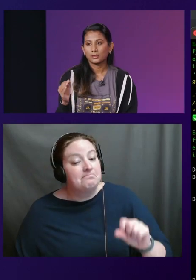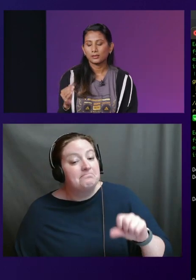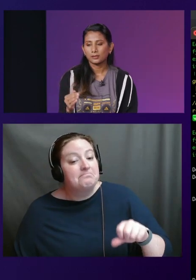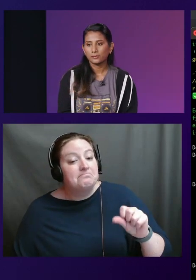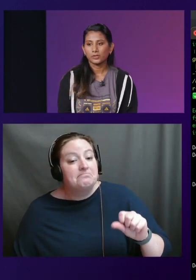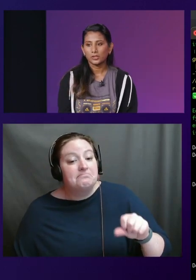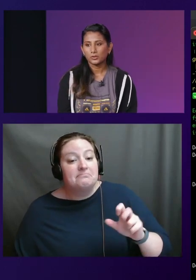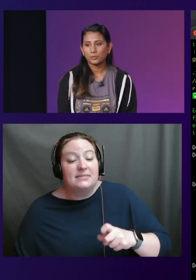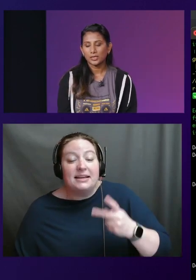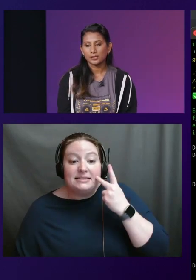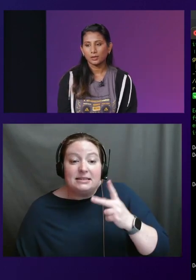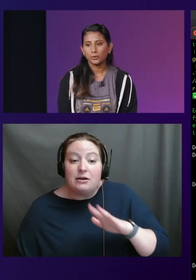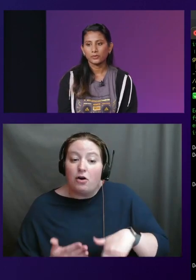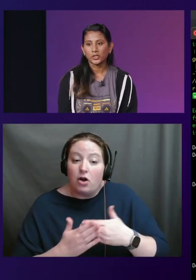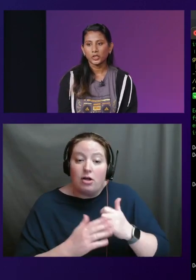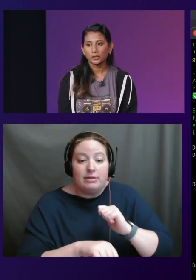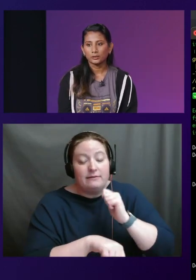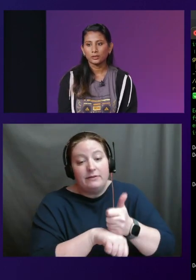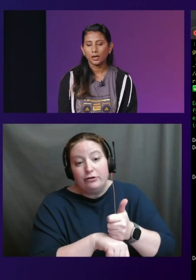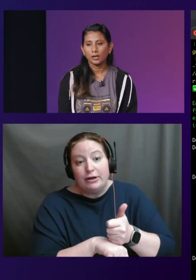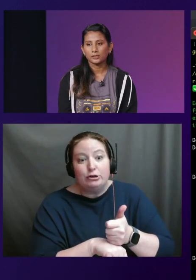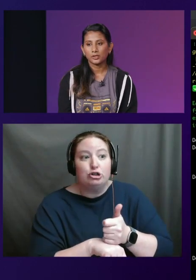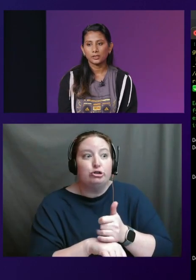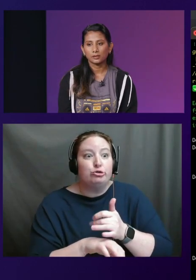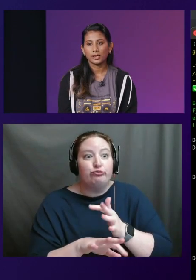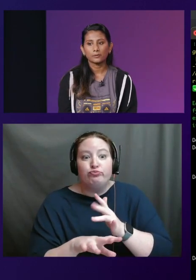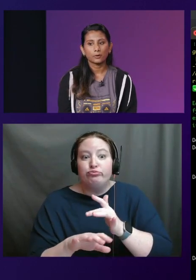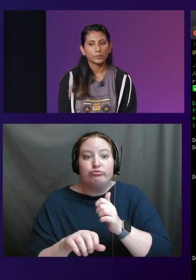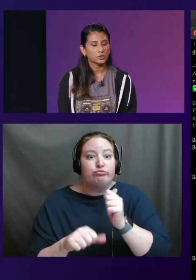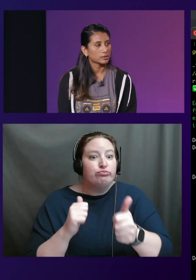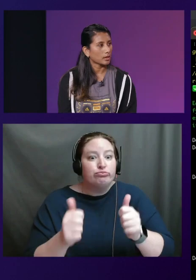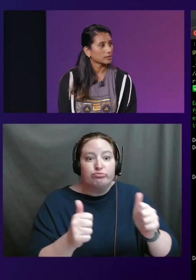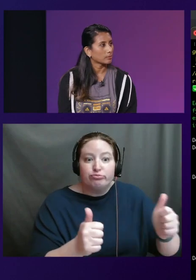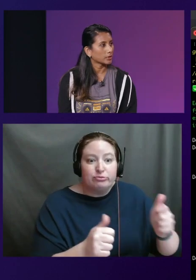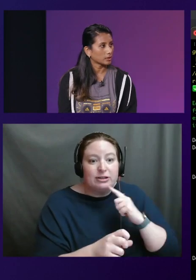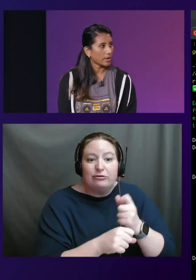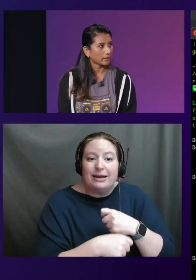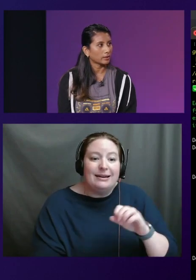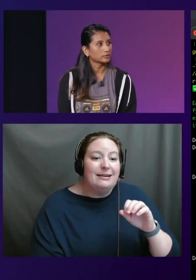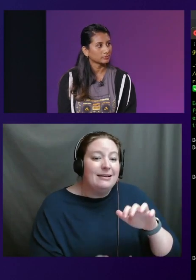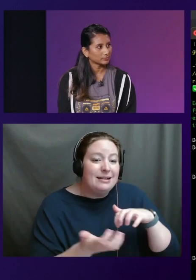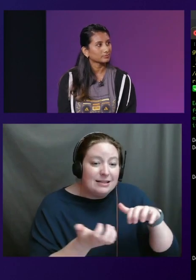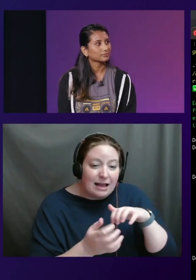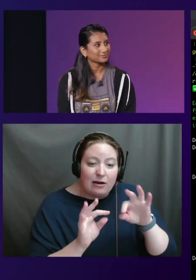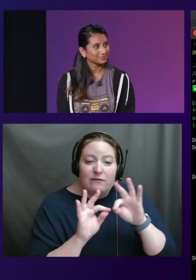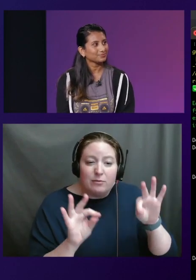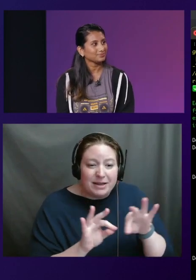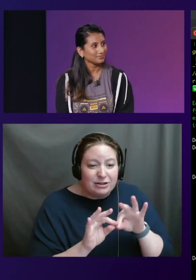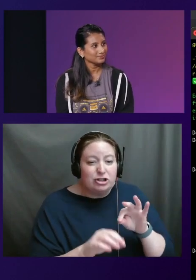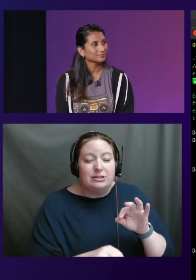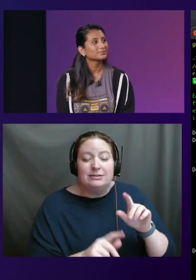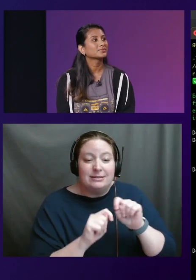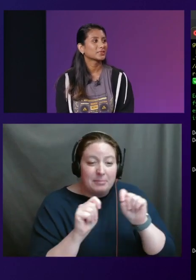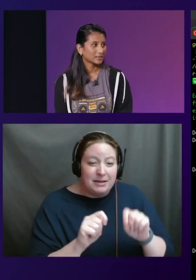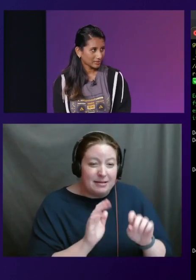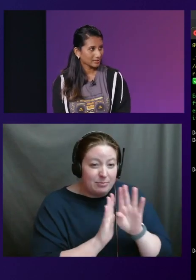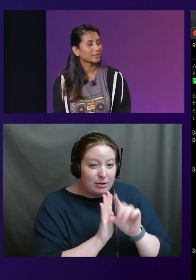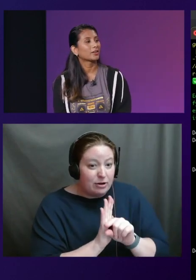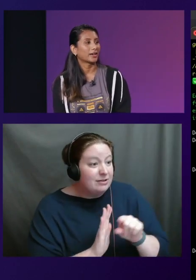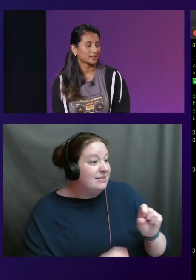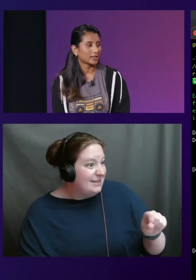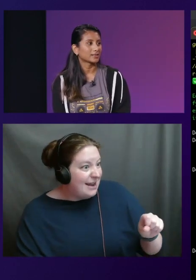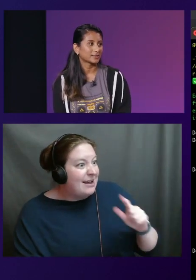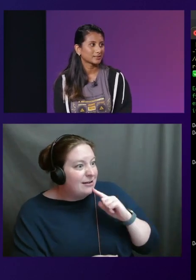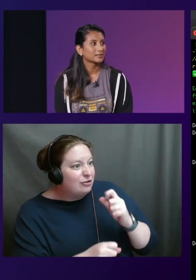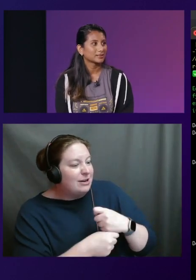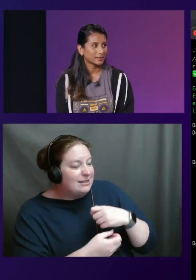all the configurations being set up over here. It's creating the CloudFormation template in the background. I was just going to ask, this like creates CloudFormation templates in the